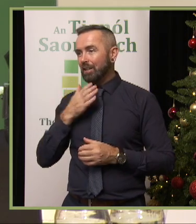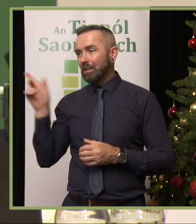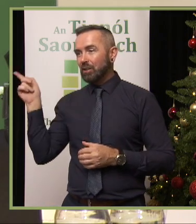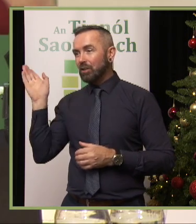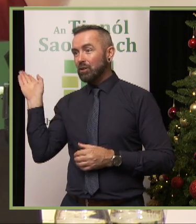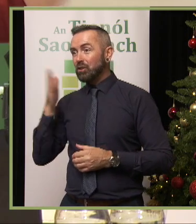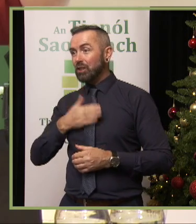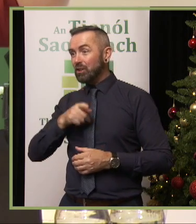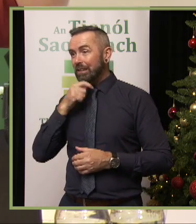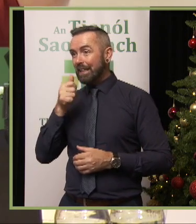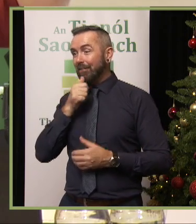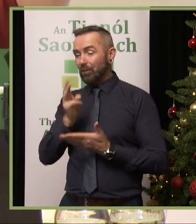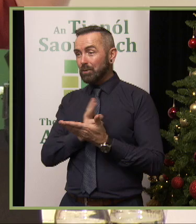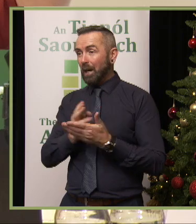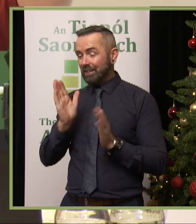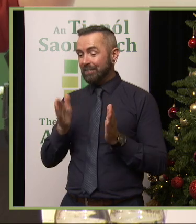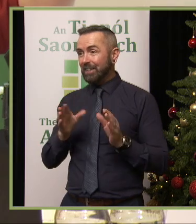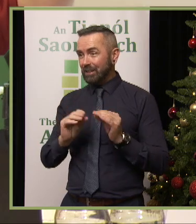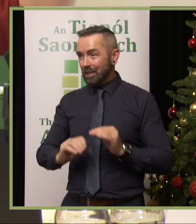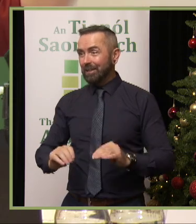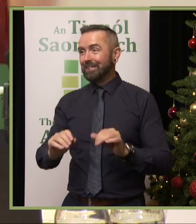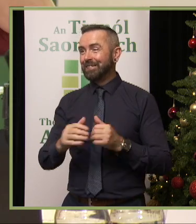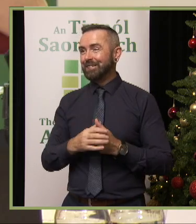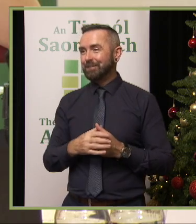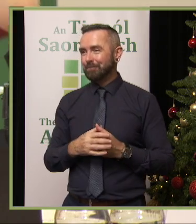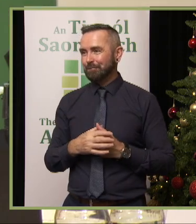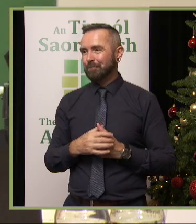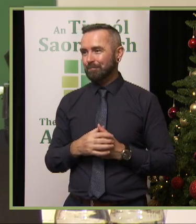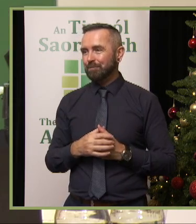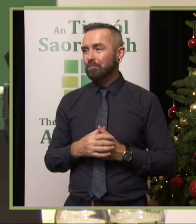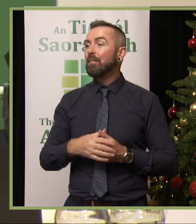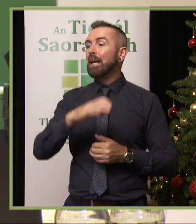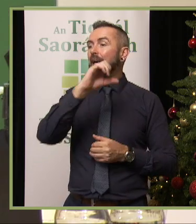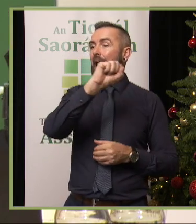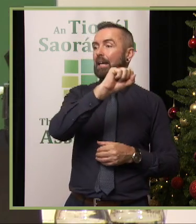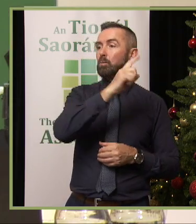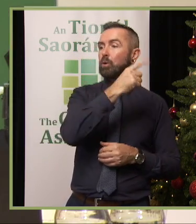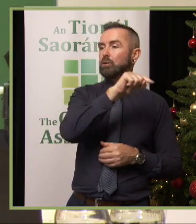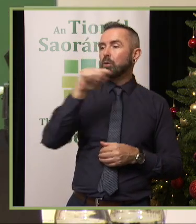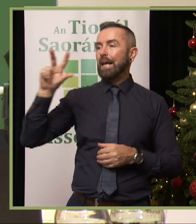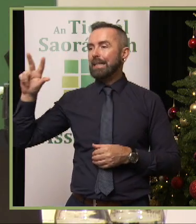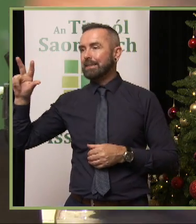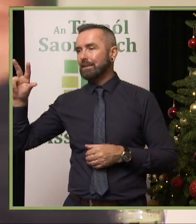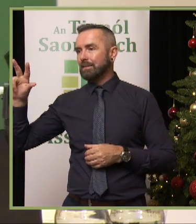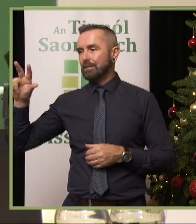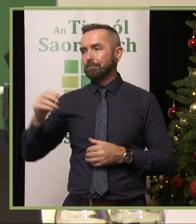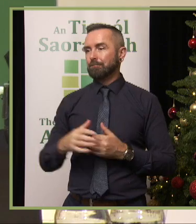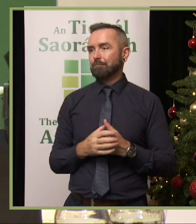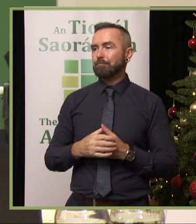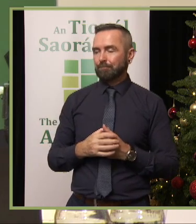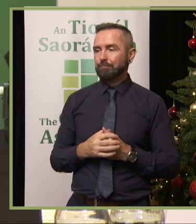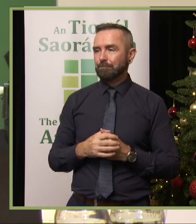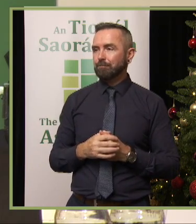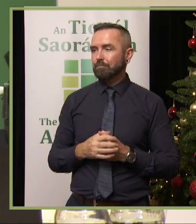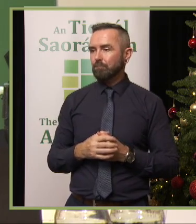Can you just give that to Cathal for a second? Thank you. Or to Tim. Yeah, and Tim will give that to Carl, and we'll vote